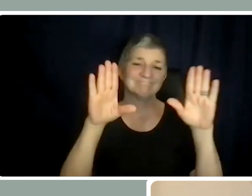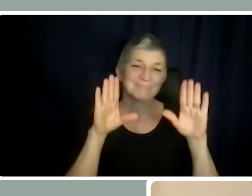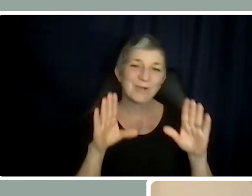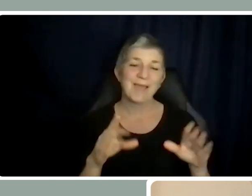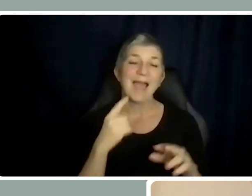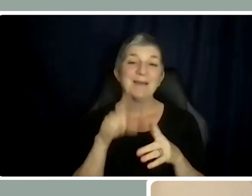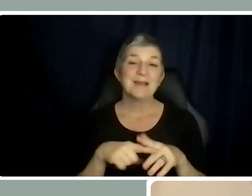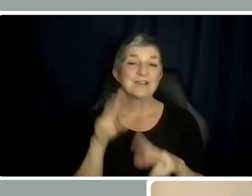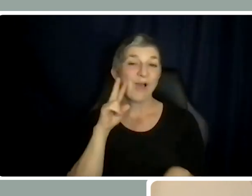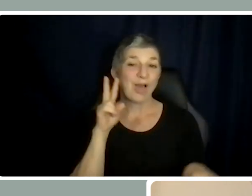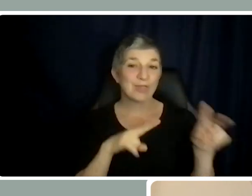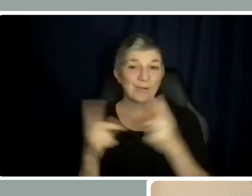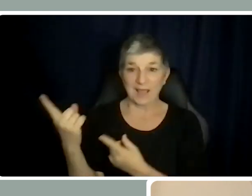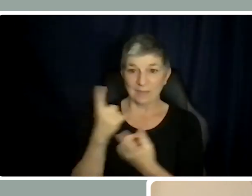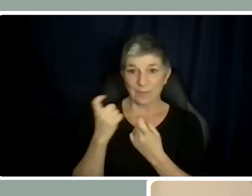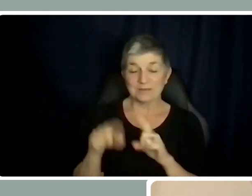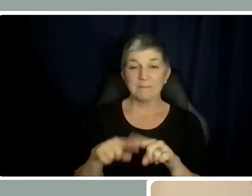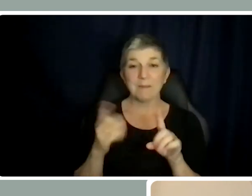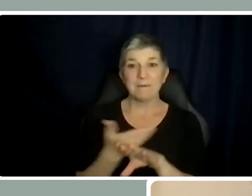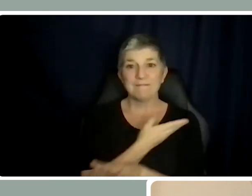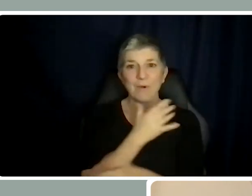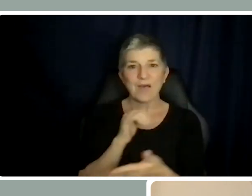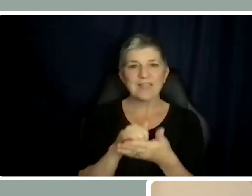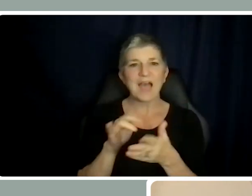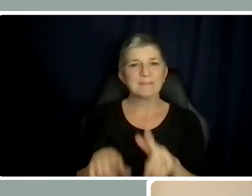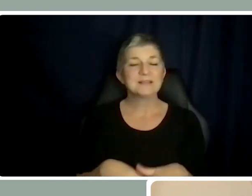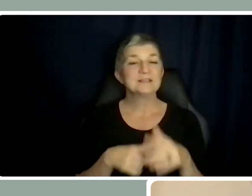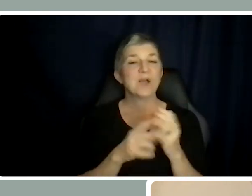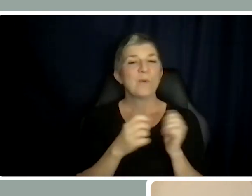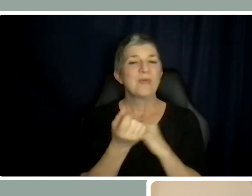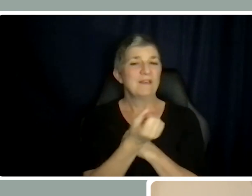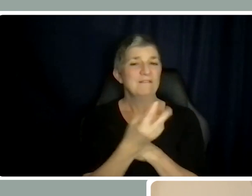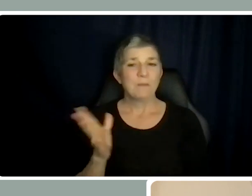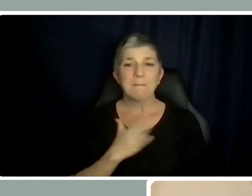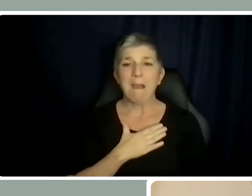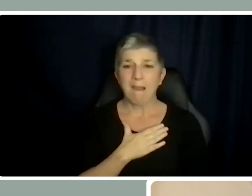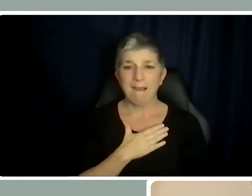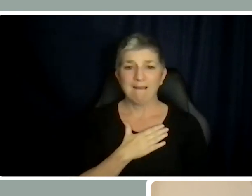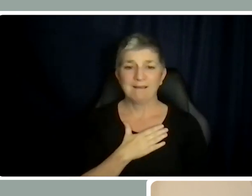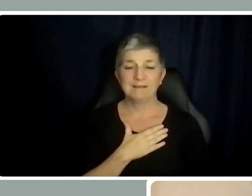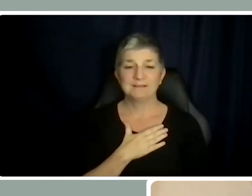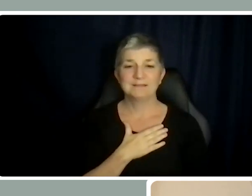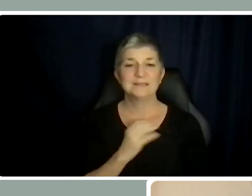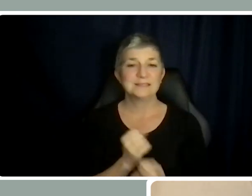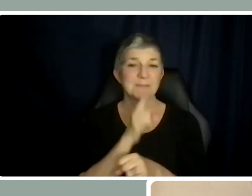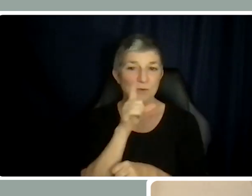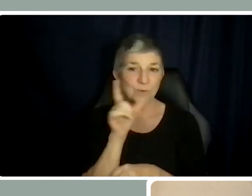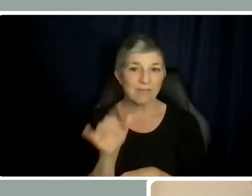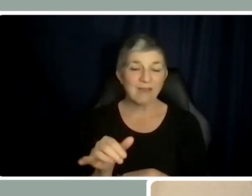start looking at the questions, but before I do that, I'm just going to start off with a few so that just to make